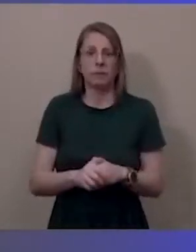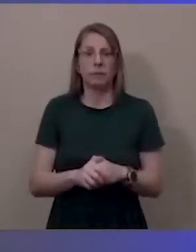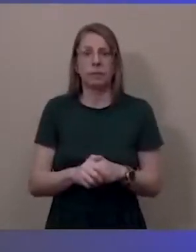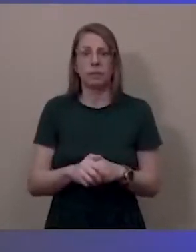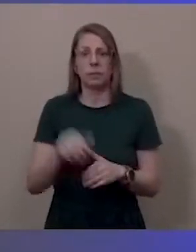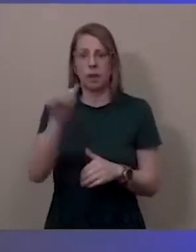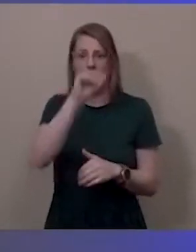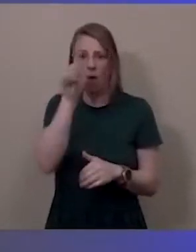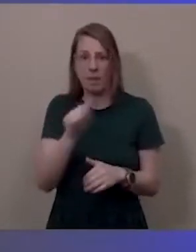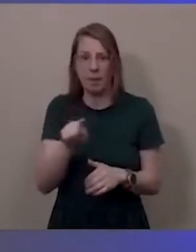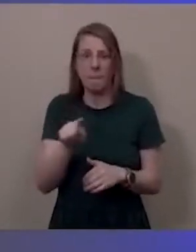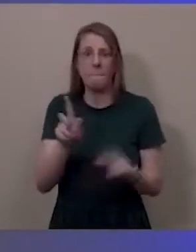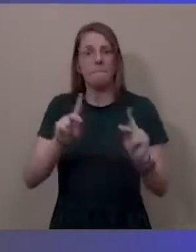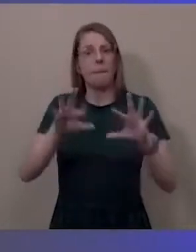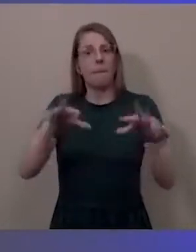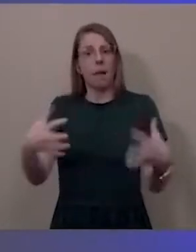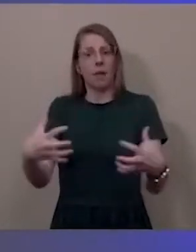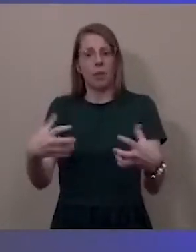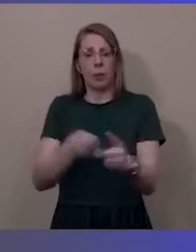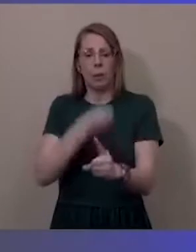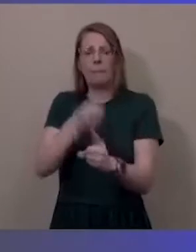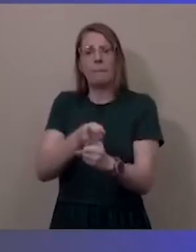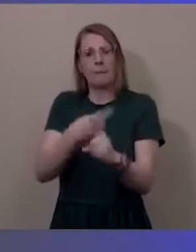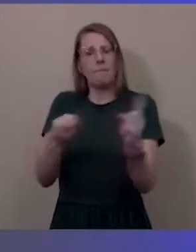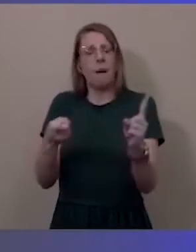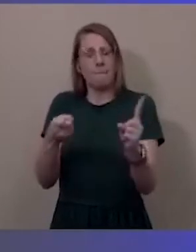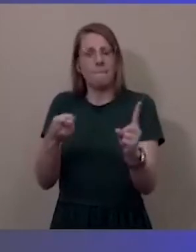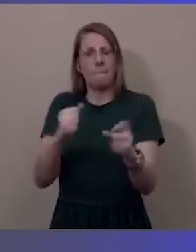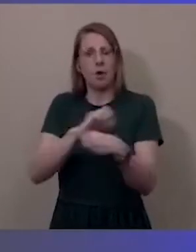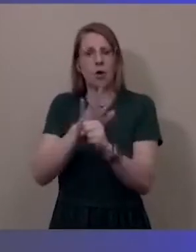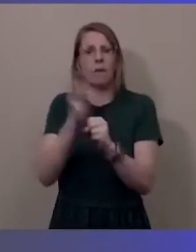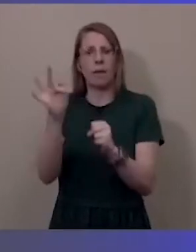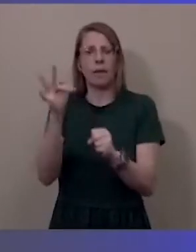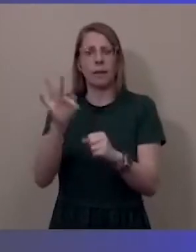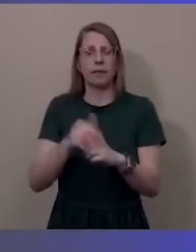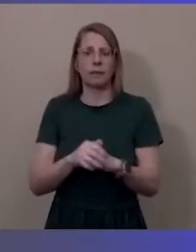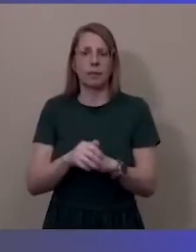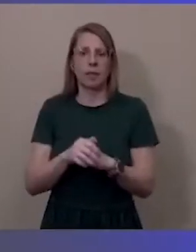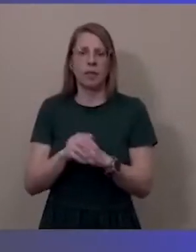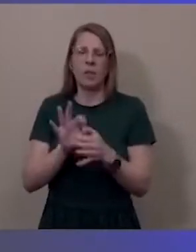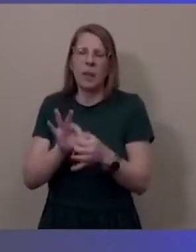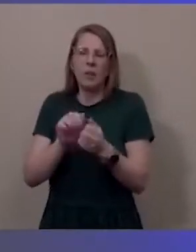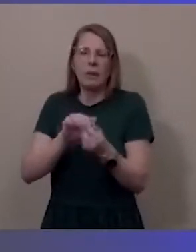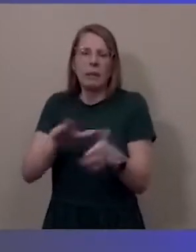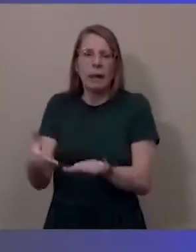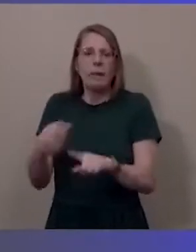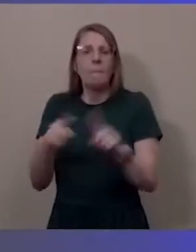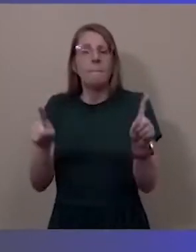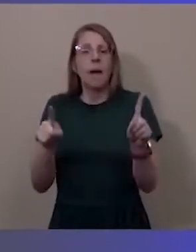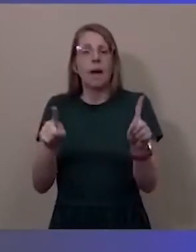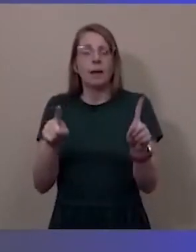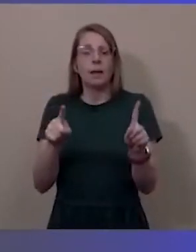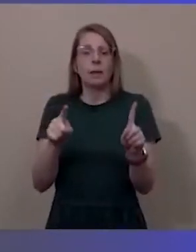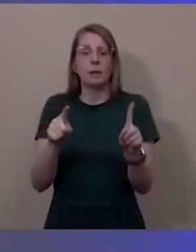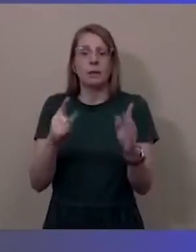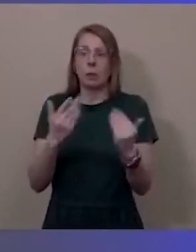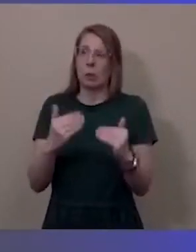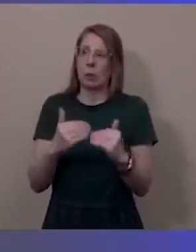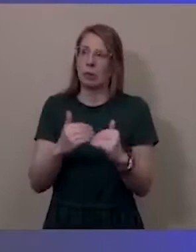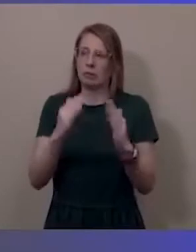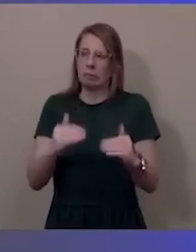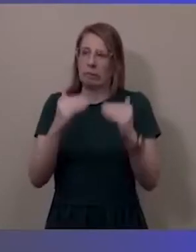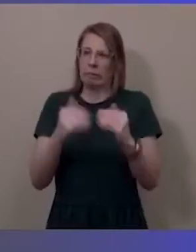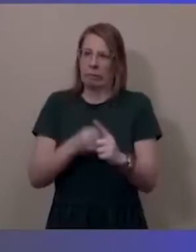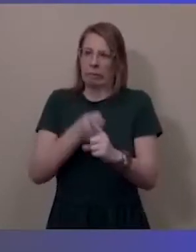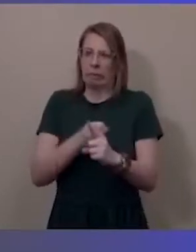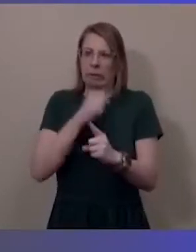Alzheimer's population's taken a big hit from COVID-19 in terms of deaths, but probably a bigger impact that we maybe didn't